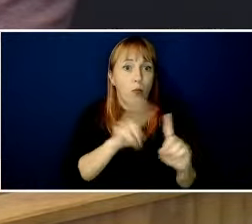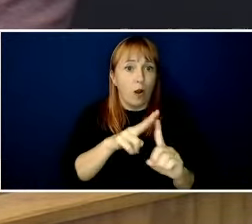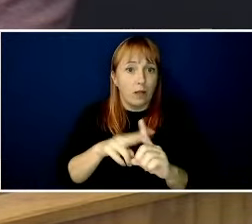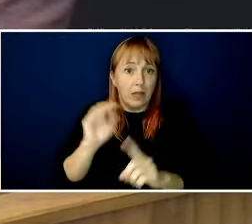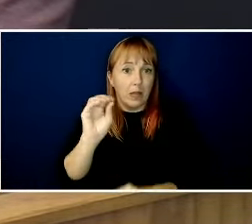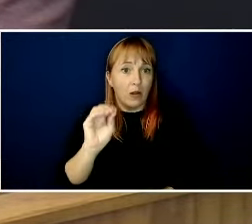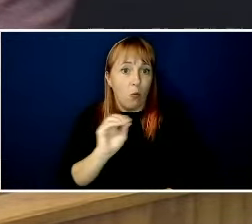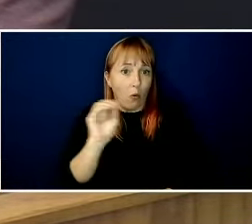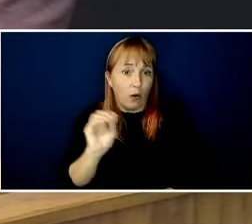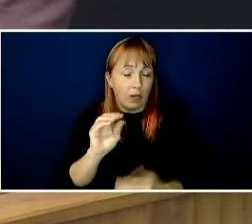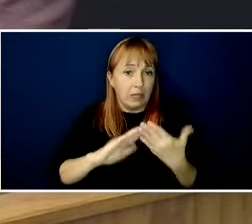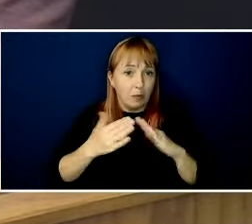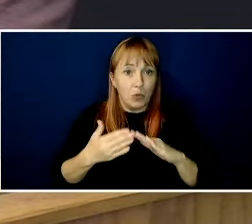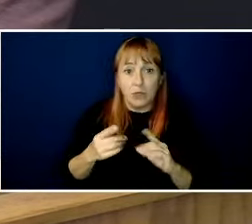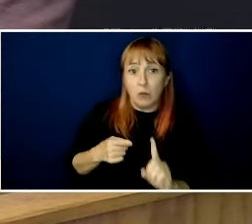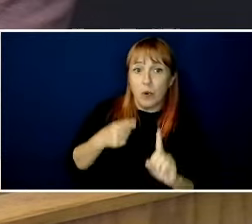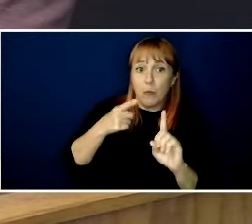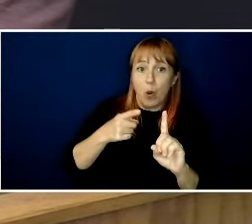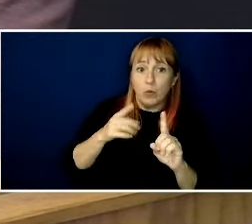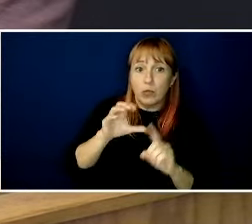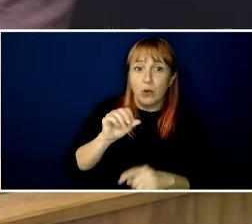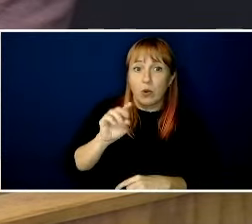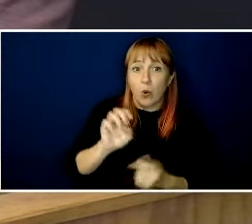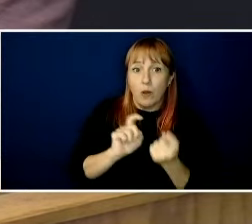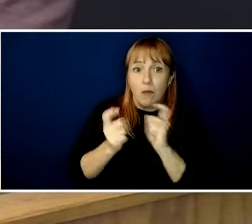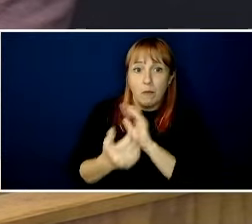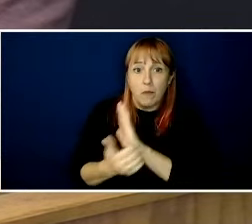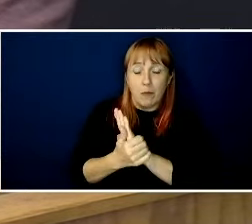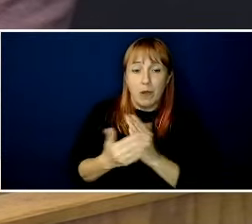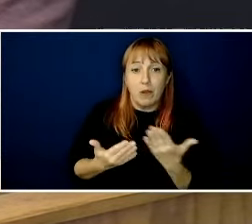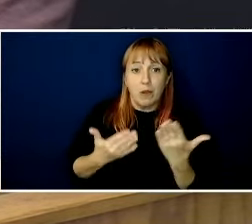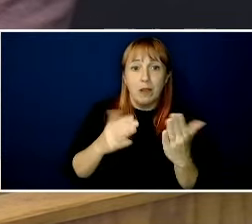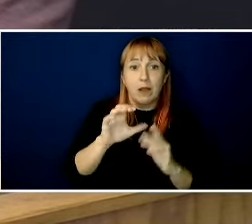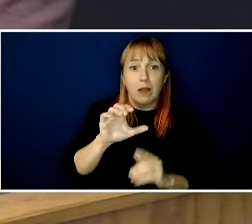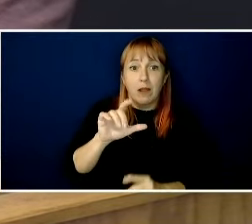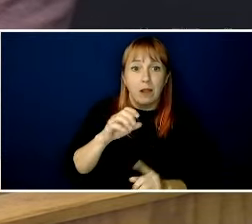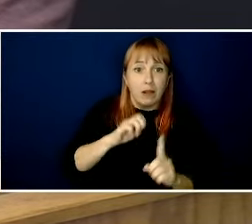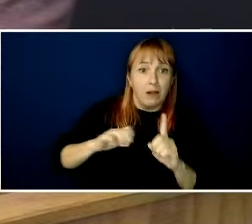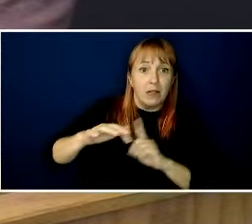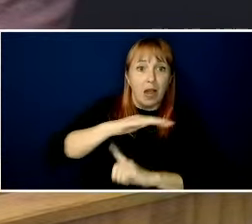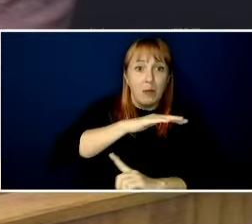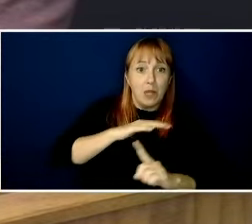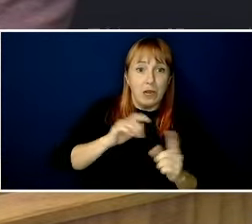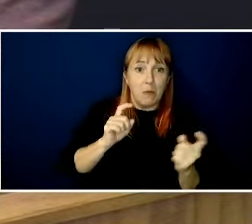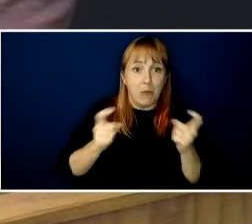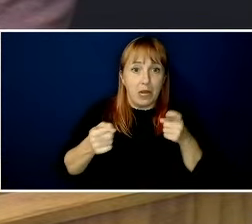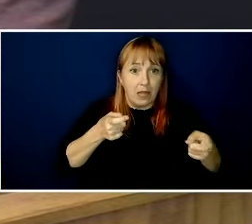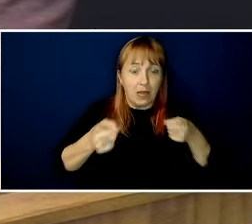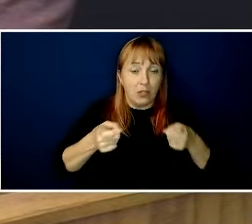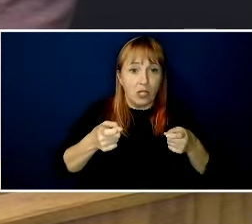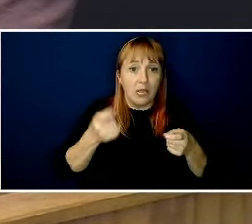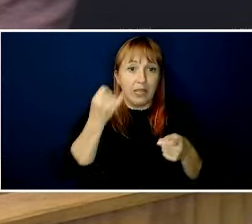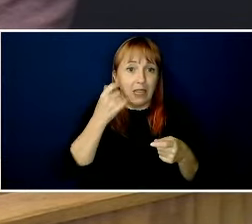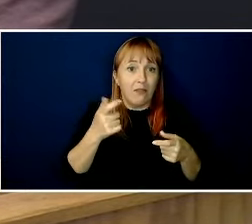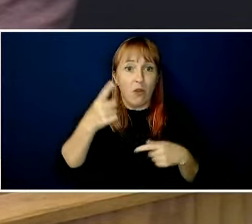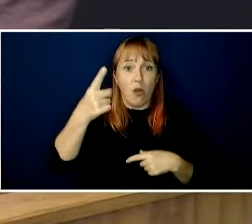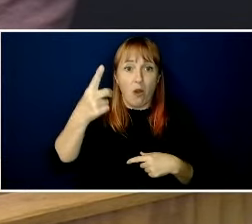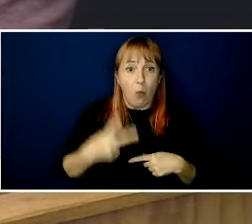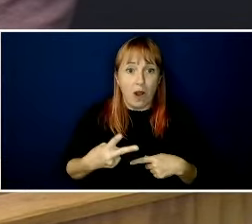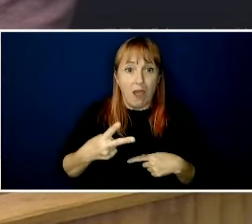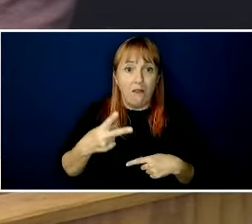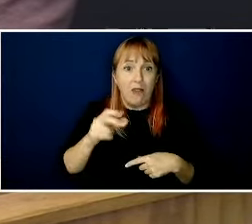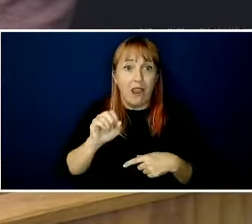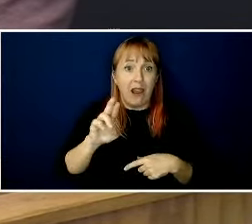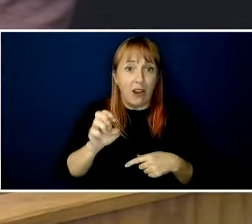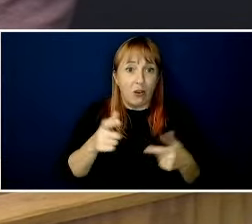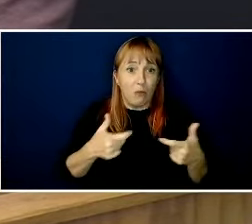The proposed code amendment will require climate mitigation when developing new parking lots larger than 1/2 acre, allow